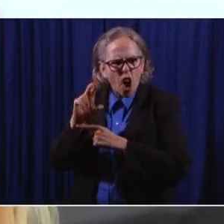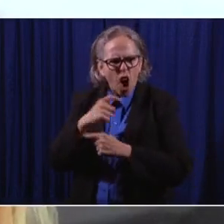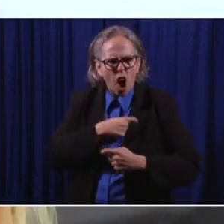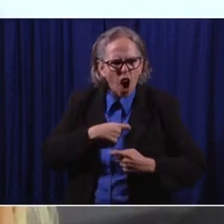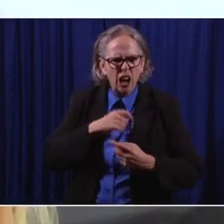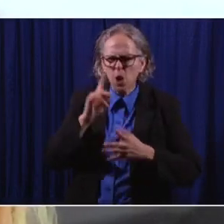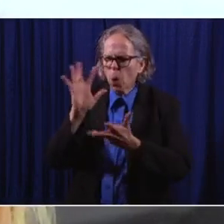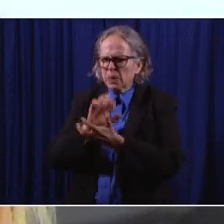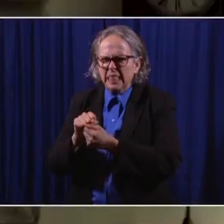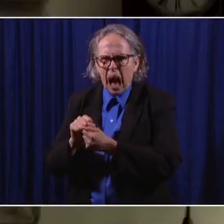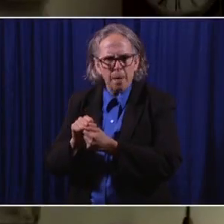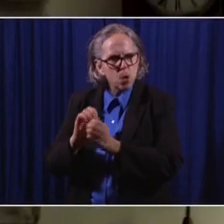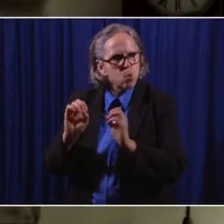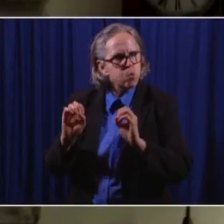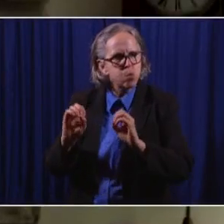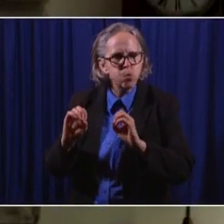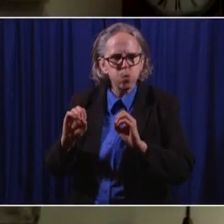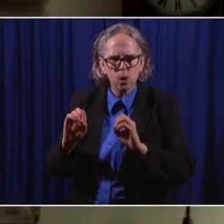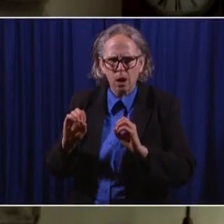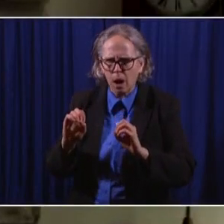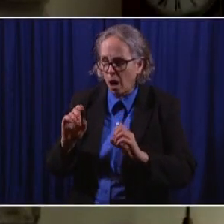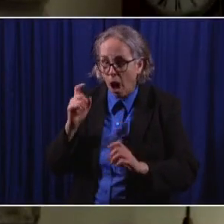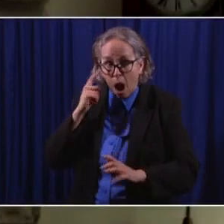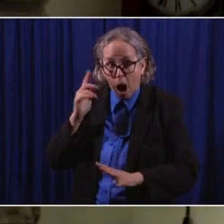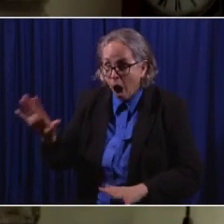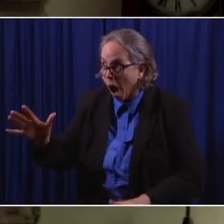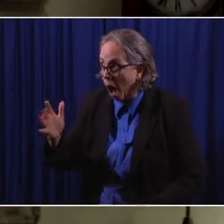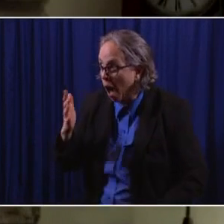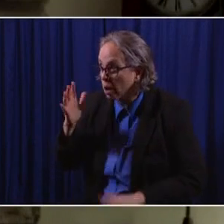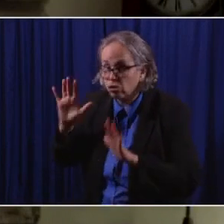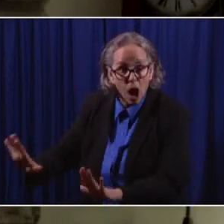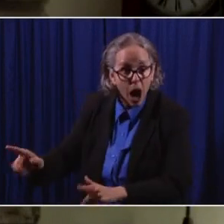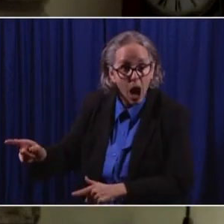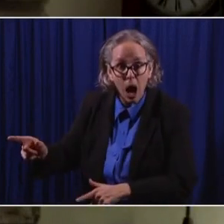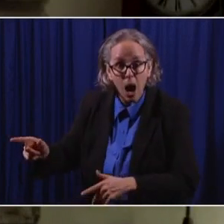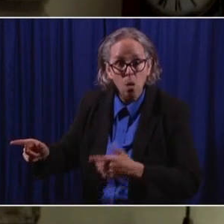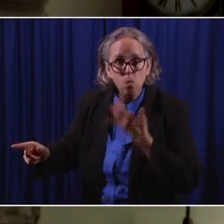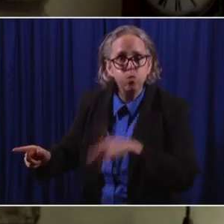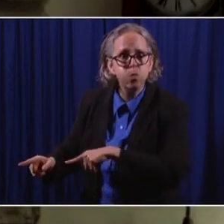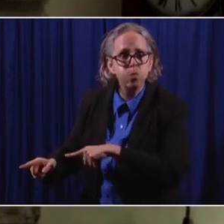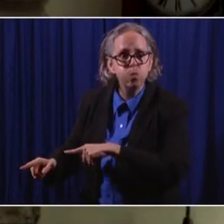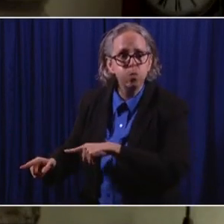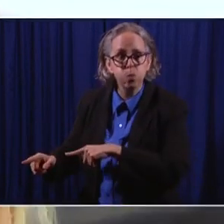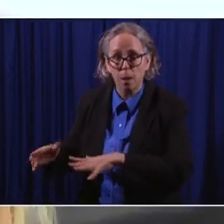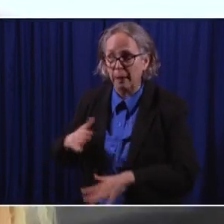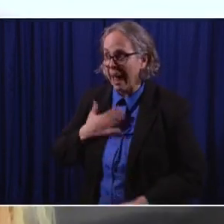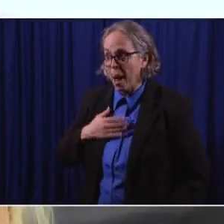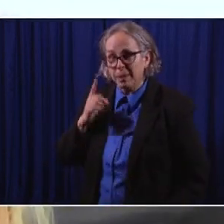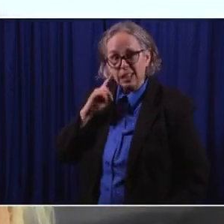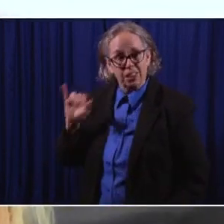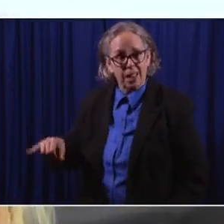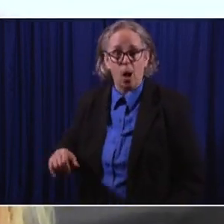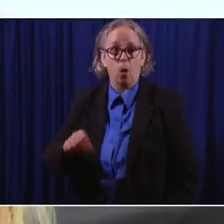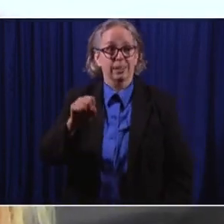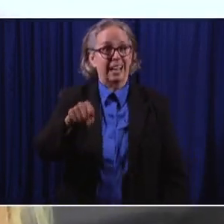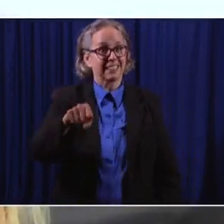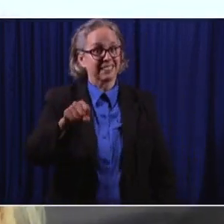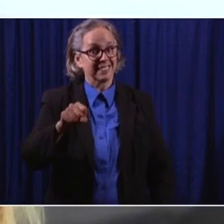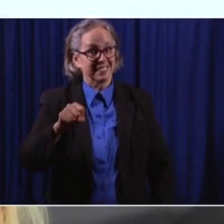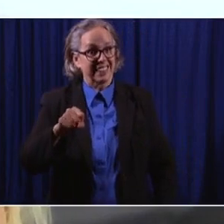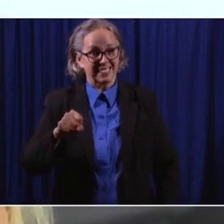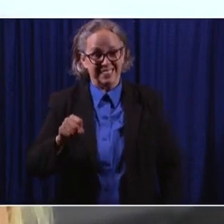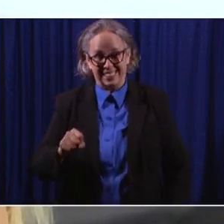that report. Oh, that's great. That is absolutely fantastic. You got to be happy about that. Well, very happy. Yeah.